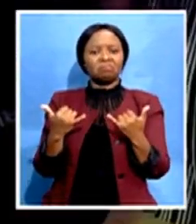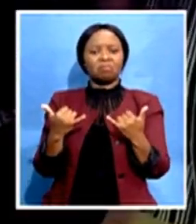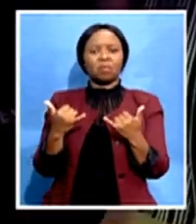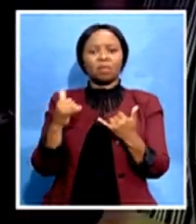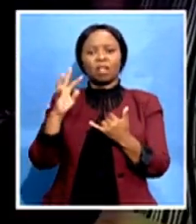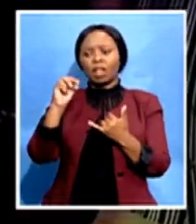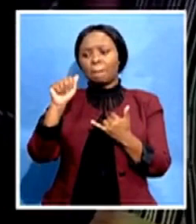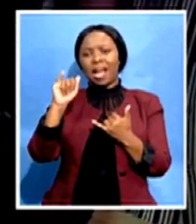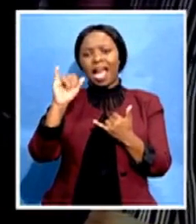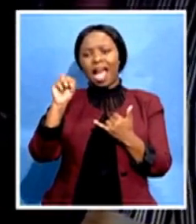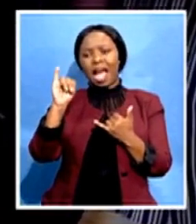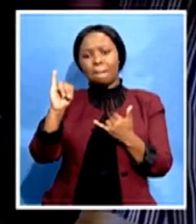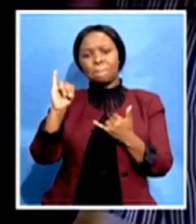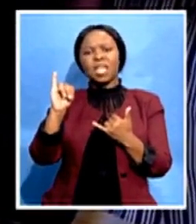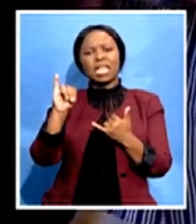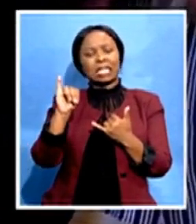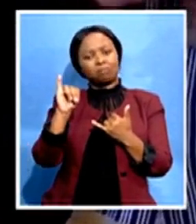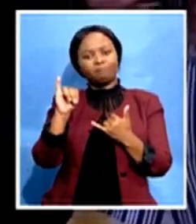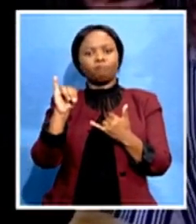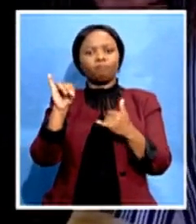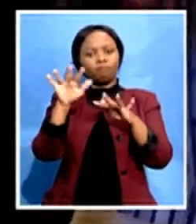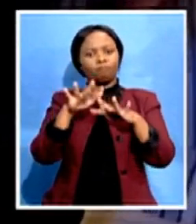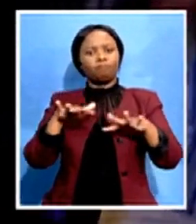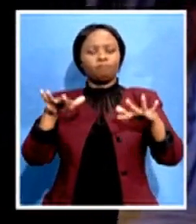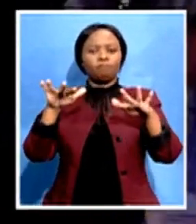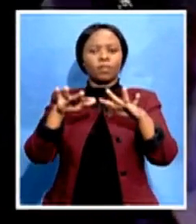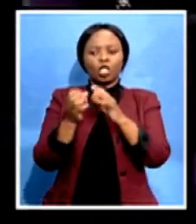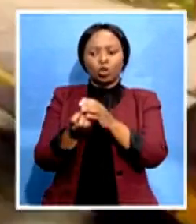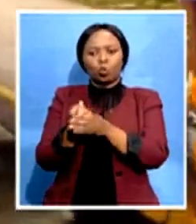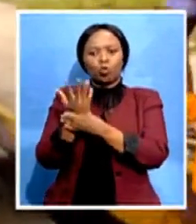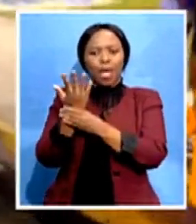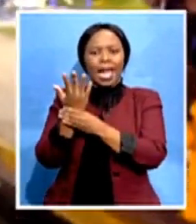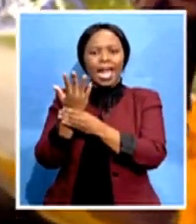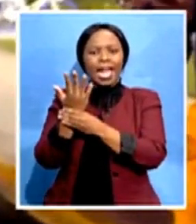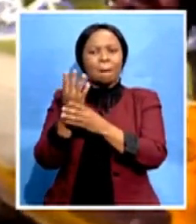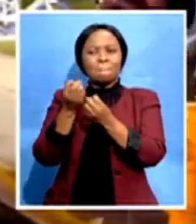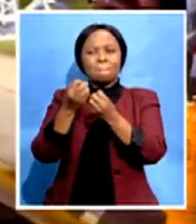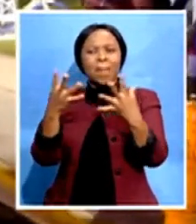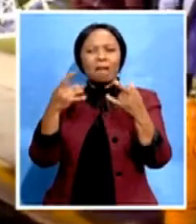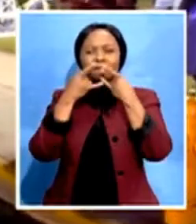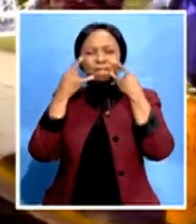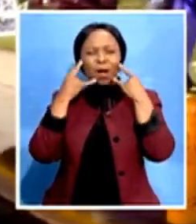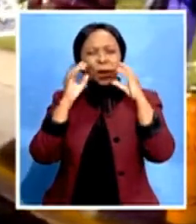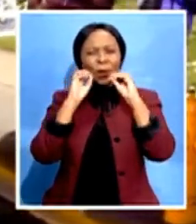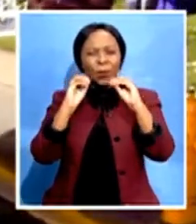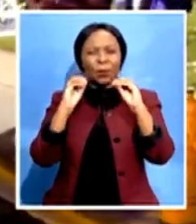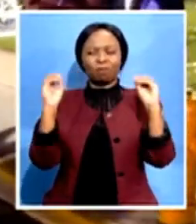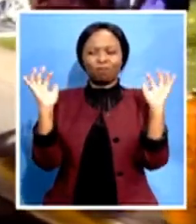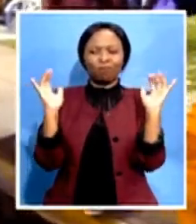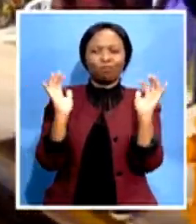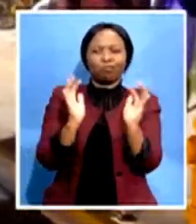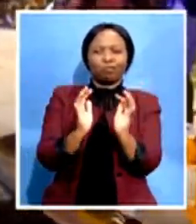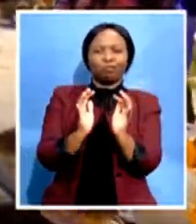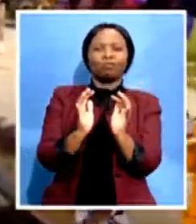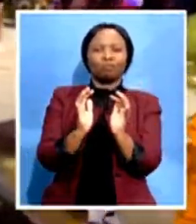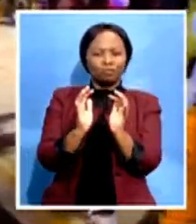bristling. Spring breakers, many unmasked and gathered in large groups, relishing lax protocols, even as